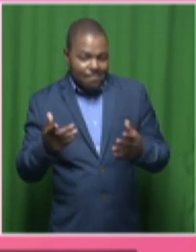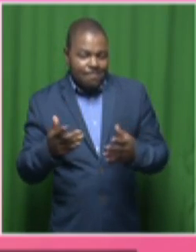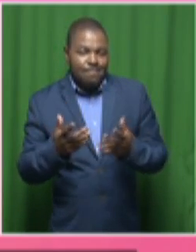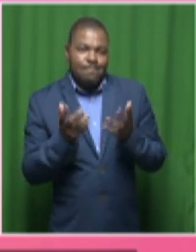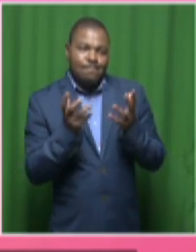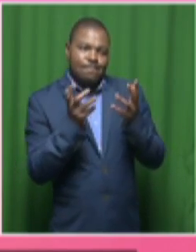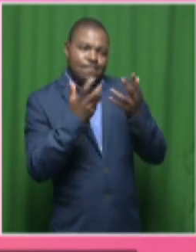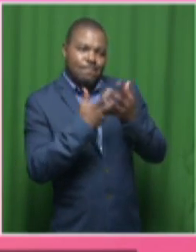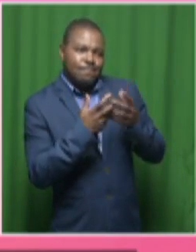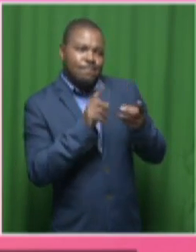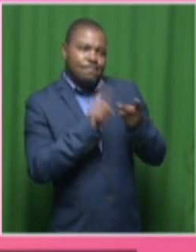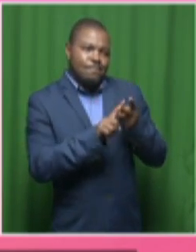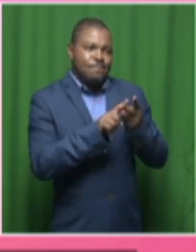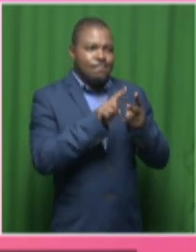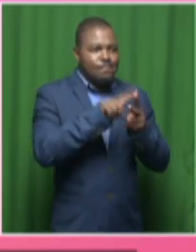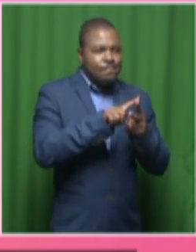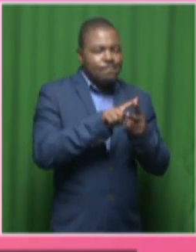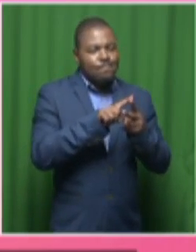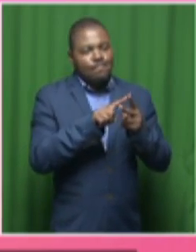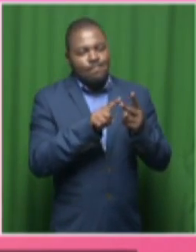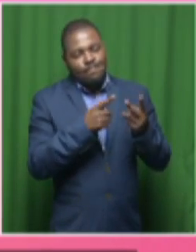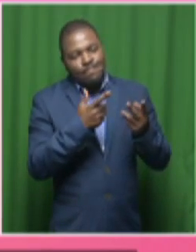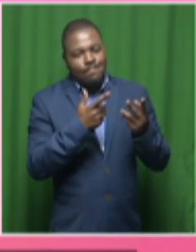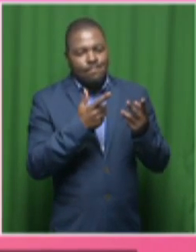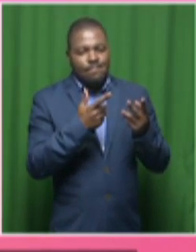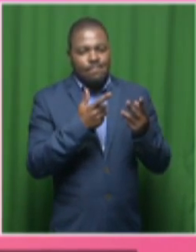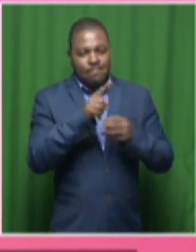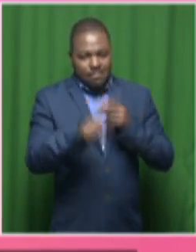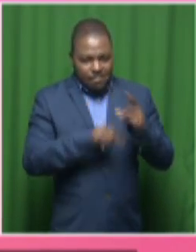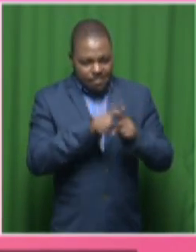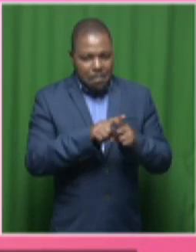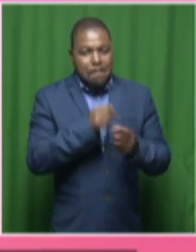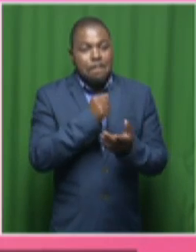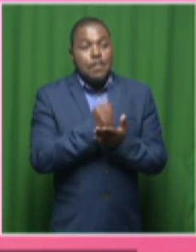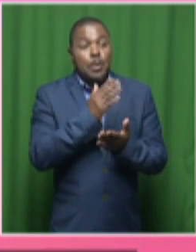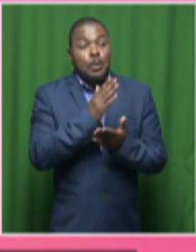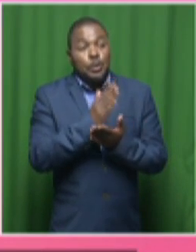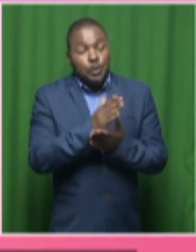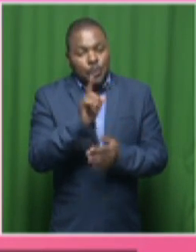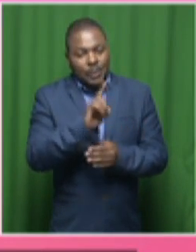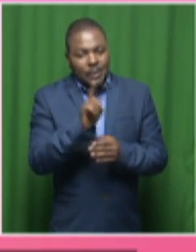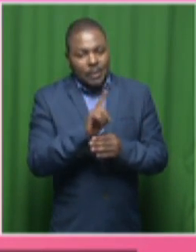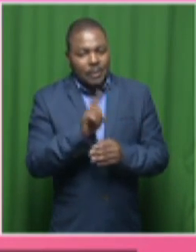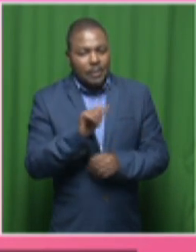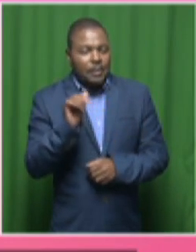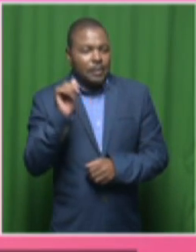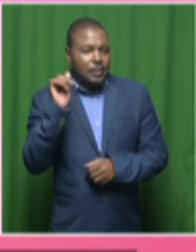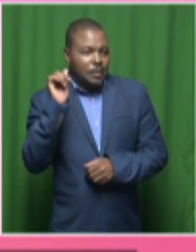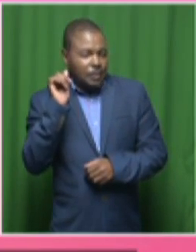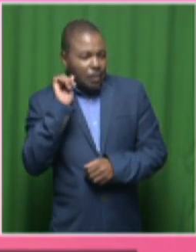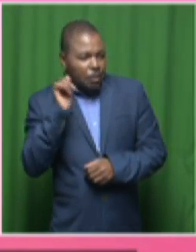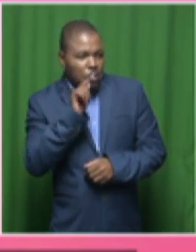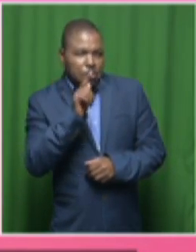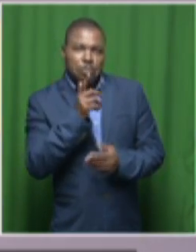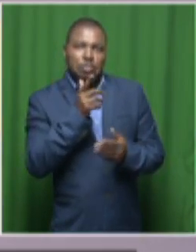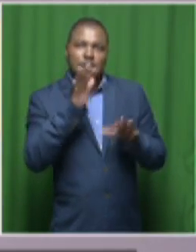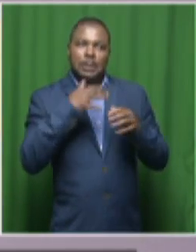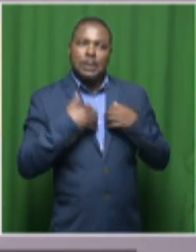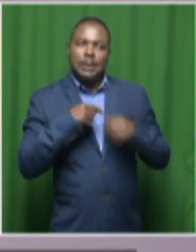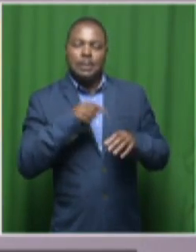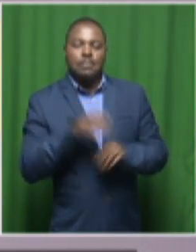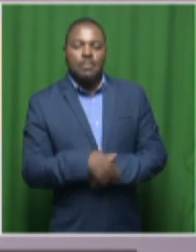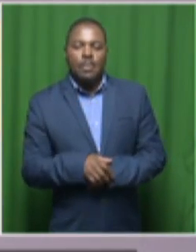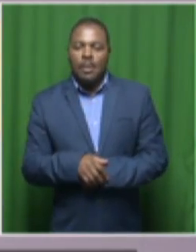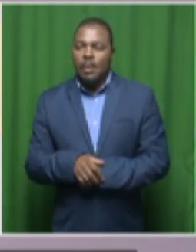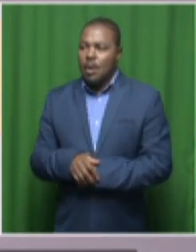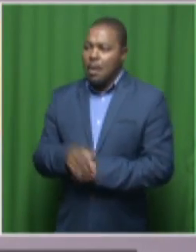fit 1, 2, and 3 here and there, but obviously make the sound live for much more. Sure. Have you approached this